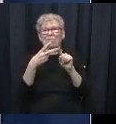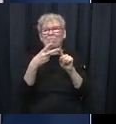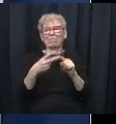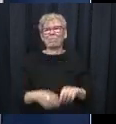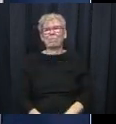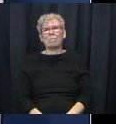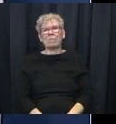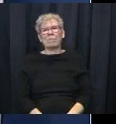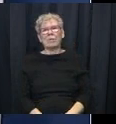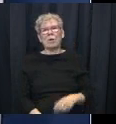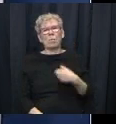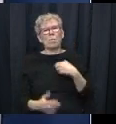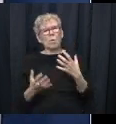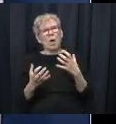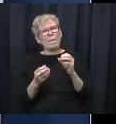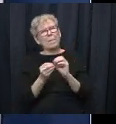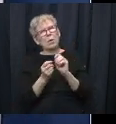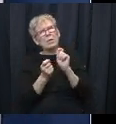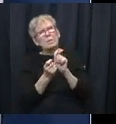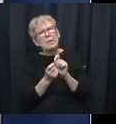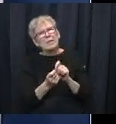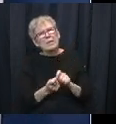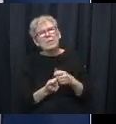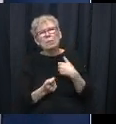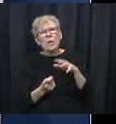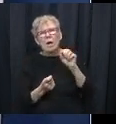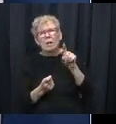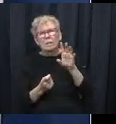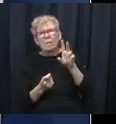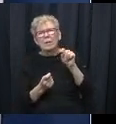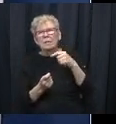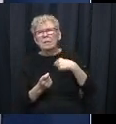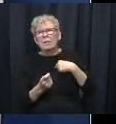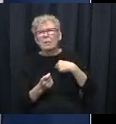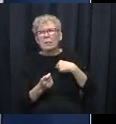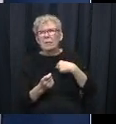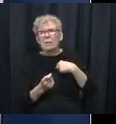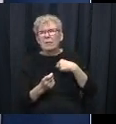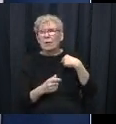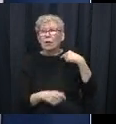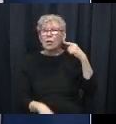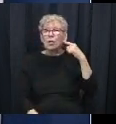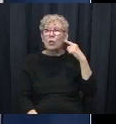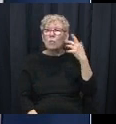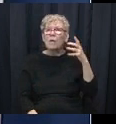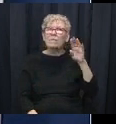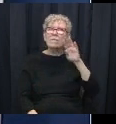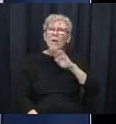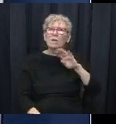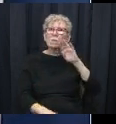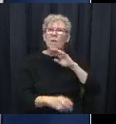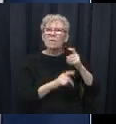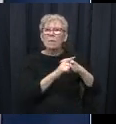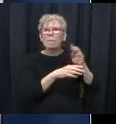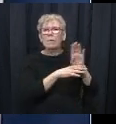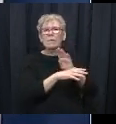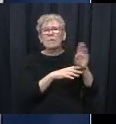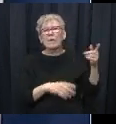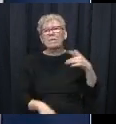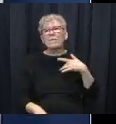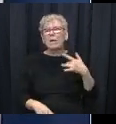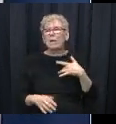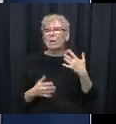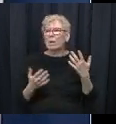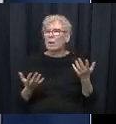what I keep hearing is a lot of frustration from business owners that feel like they're jumping over a lot of hoops to sort of fill out the paperwork necessary and do the things that they need to